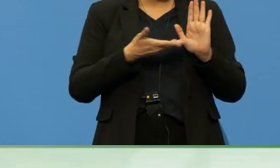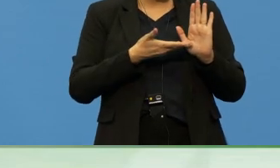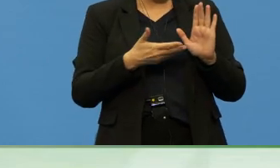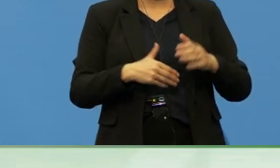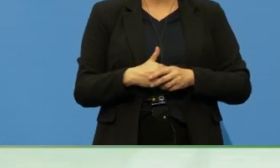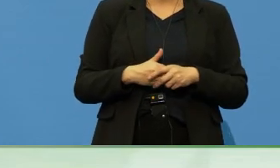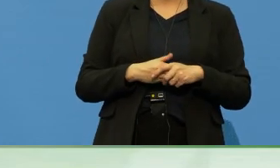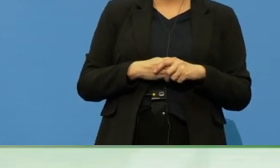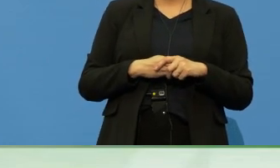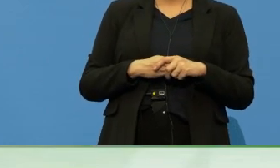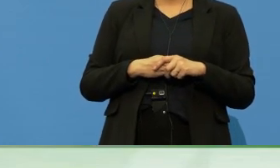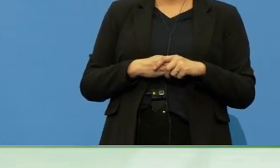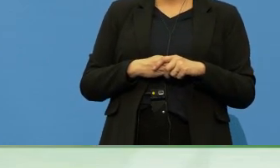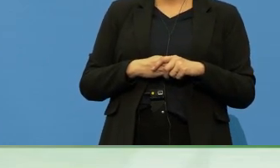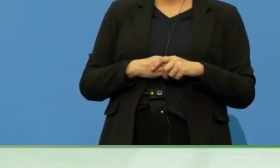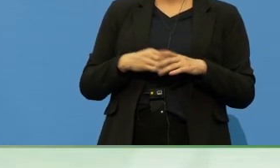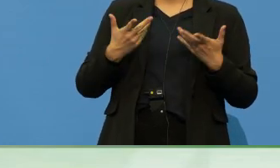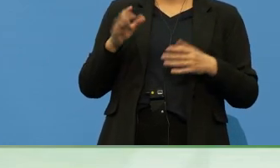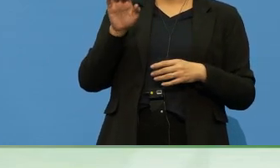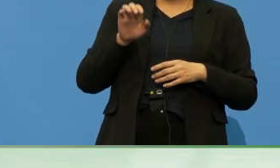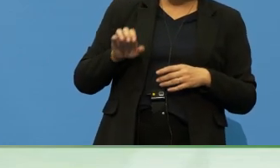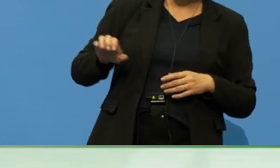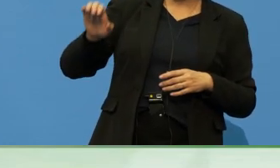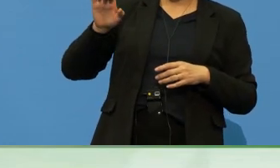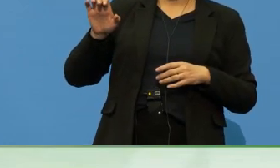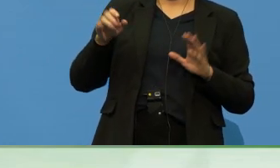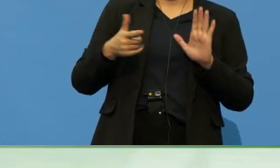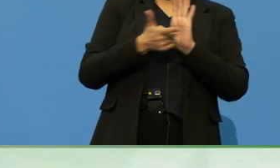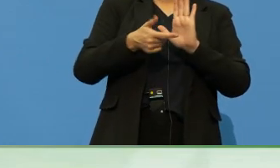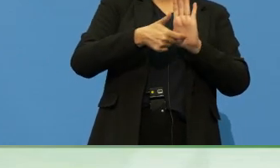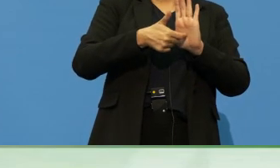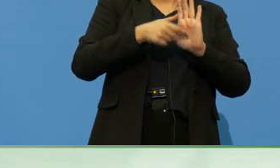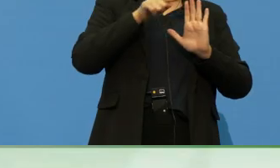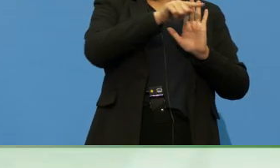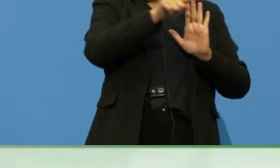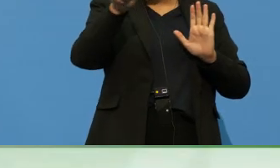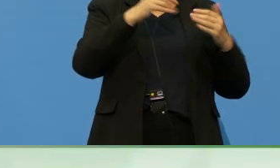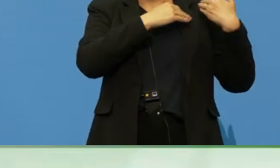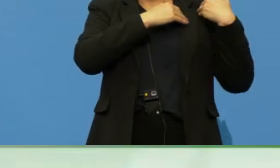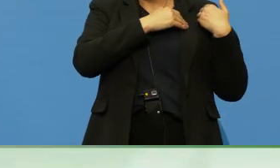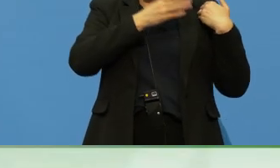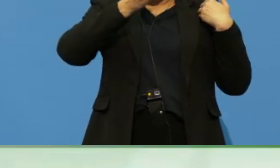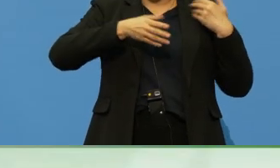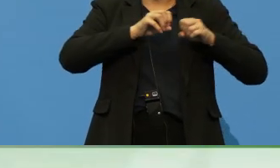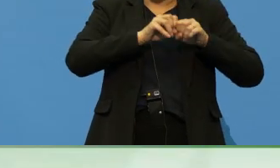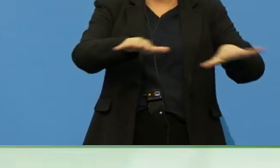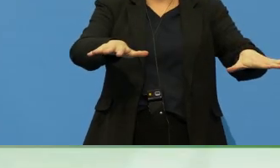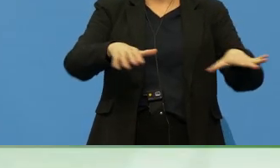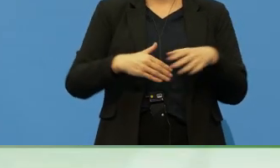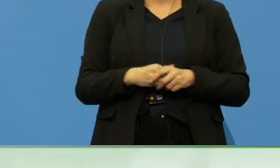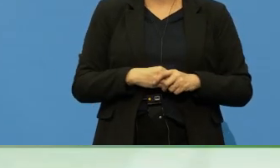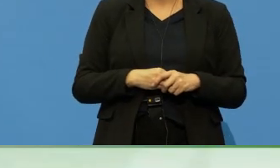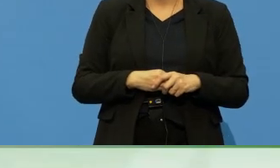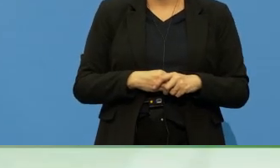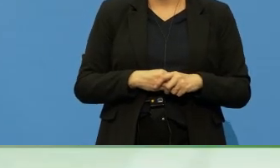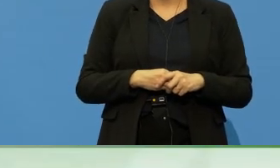law is there. You have to implement and to respect it. So help us to build some